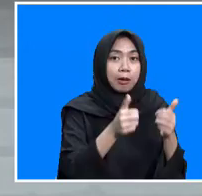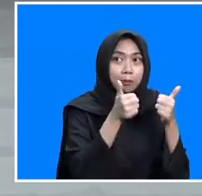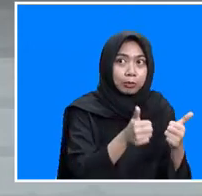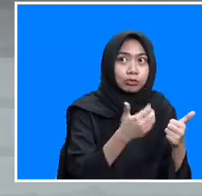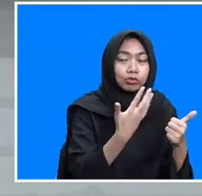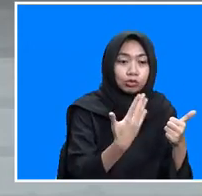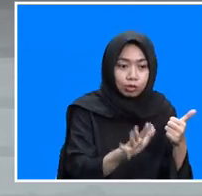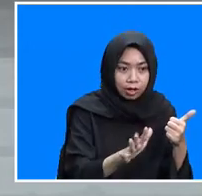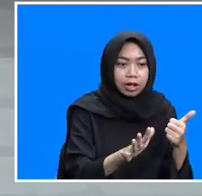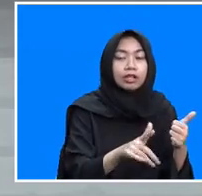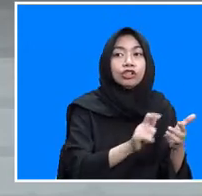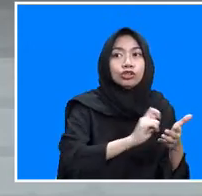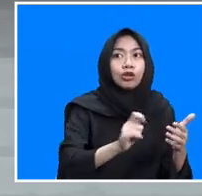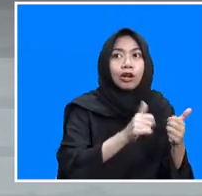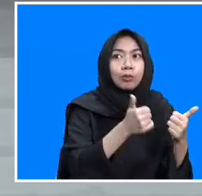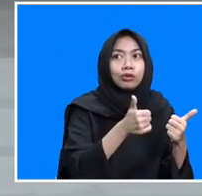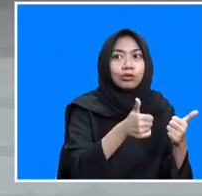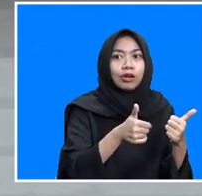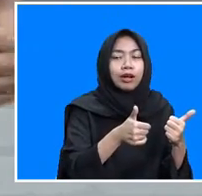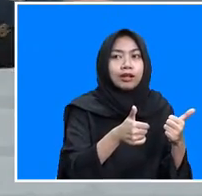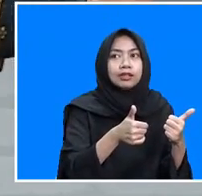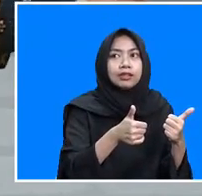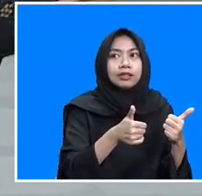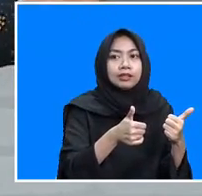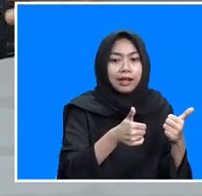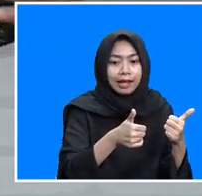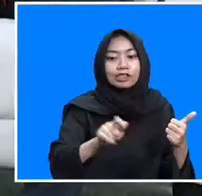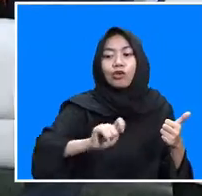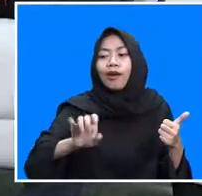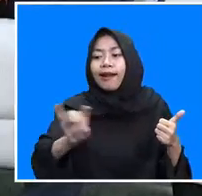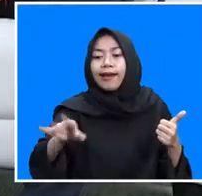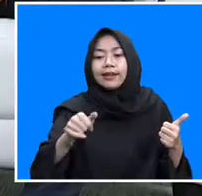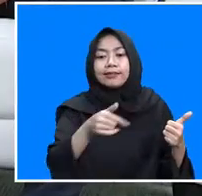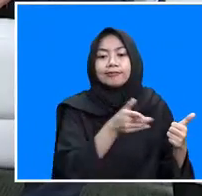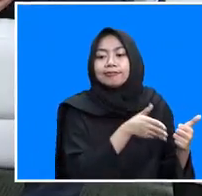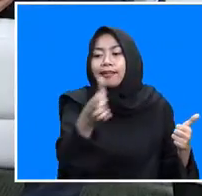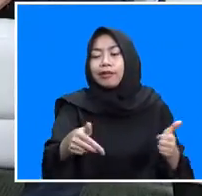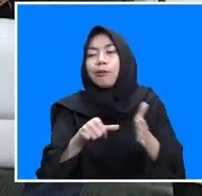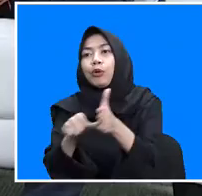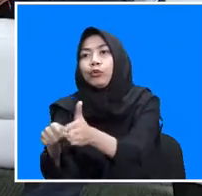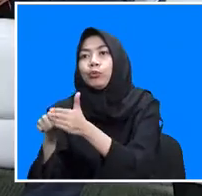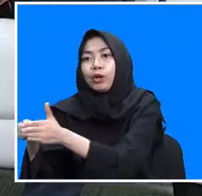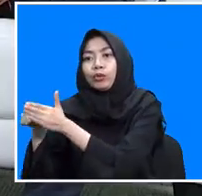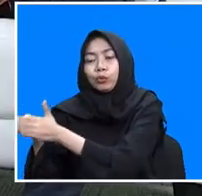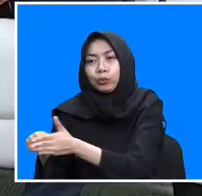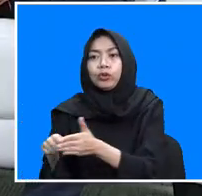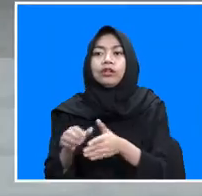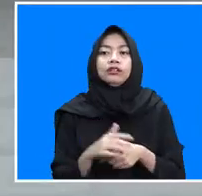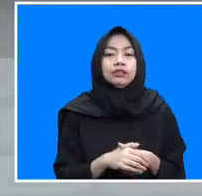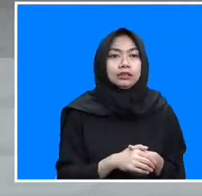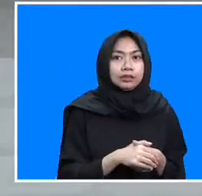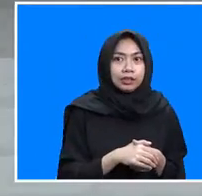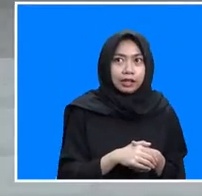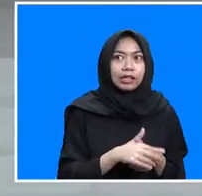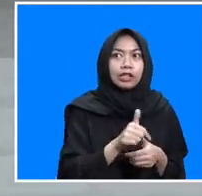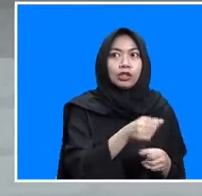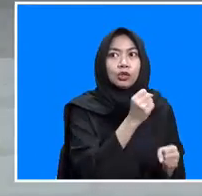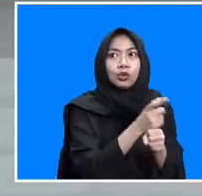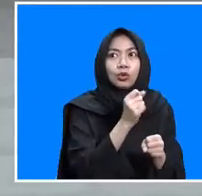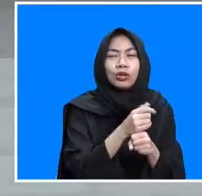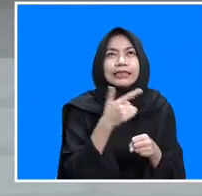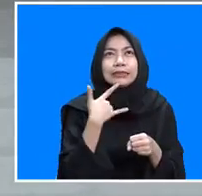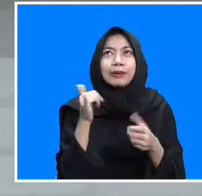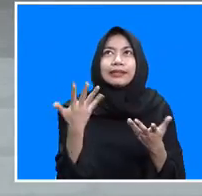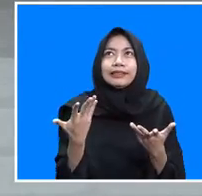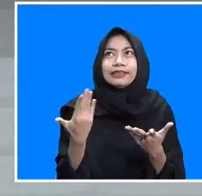will have to they have the calling to also help the other schools, and that the teachers are the same philosophy. This is actually the gotong